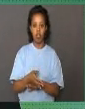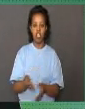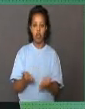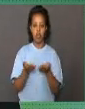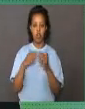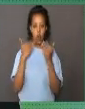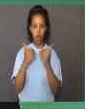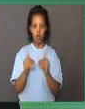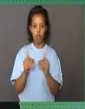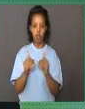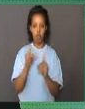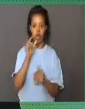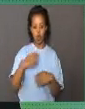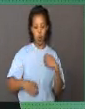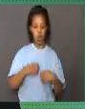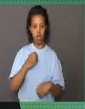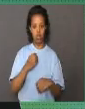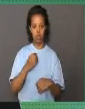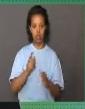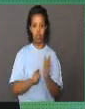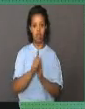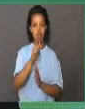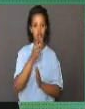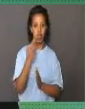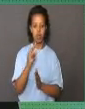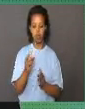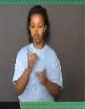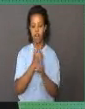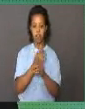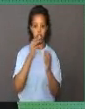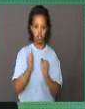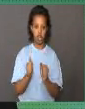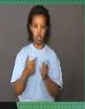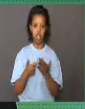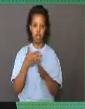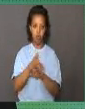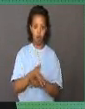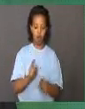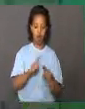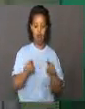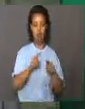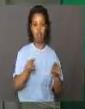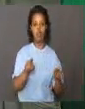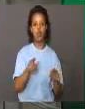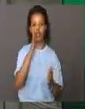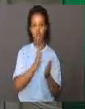have been produced, and the isolation process can begin.